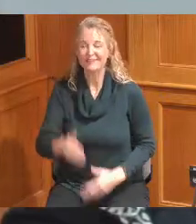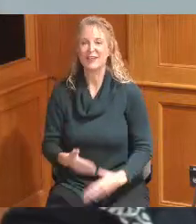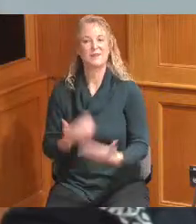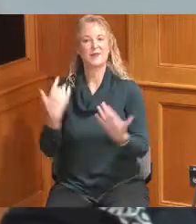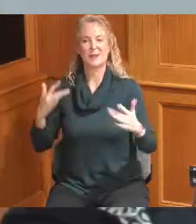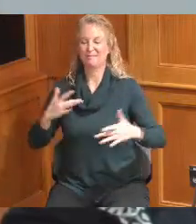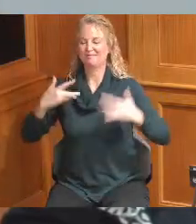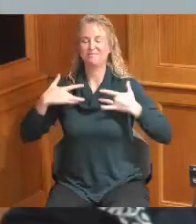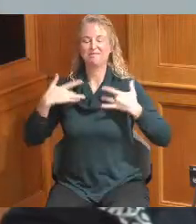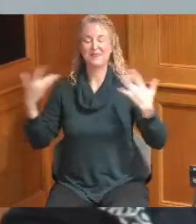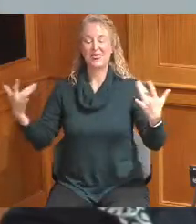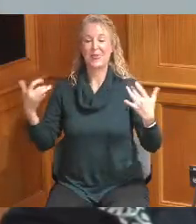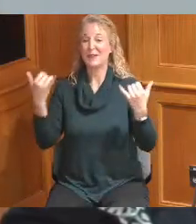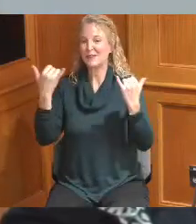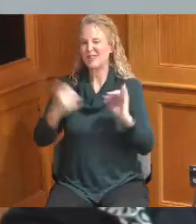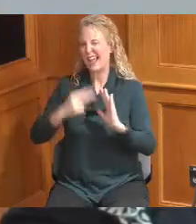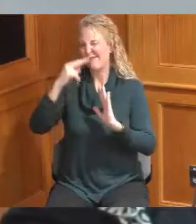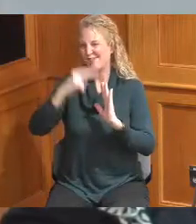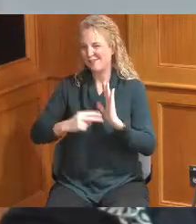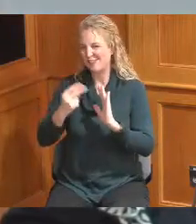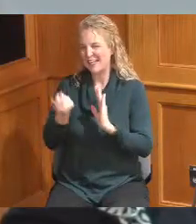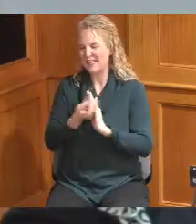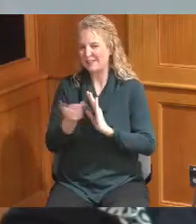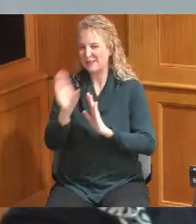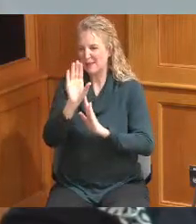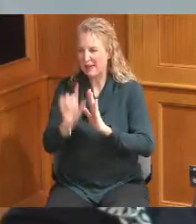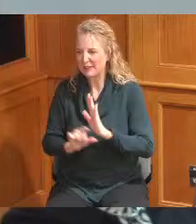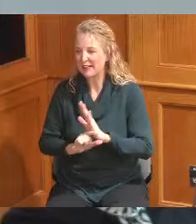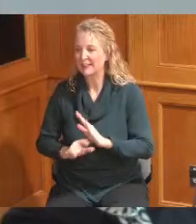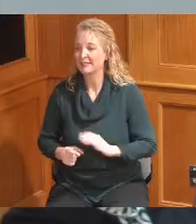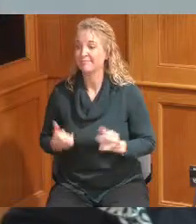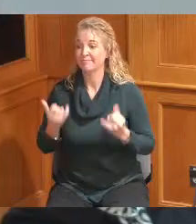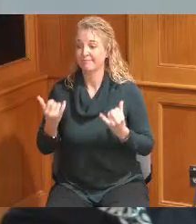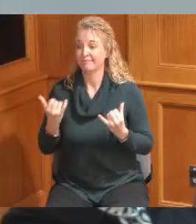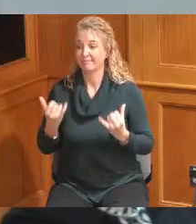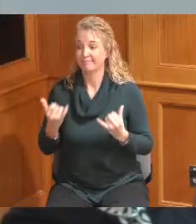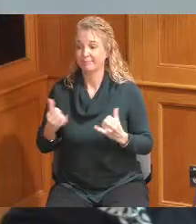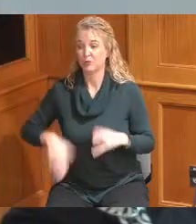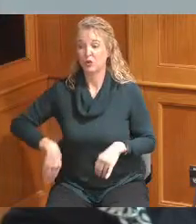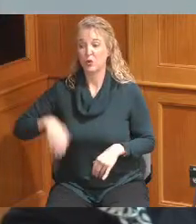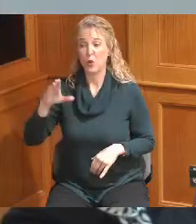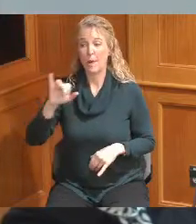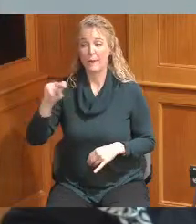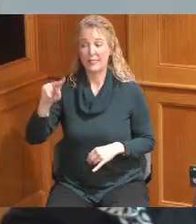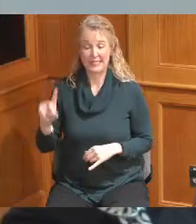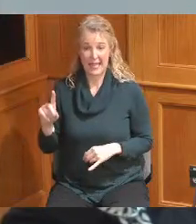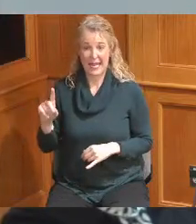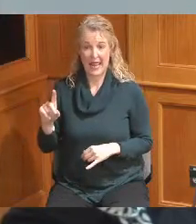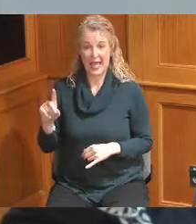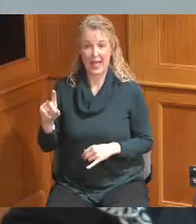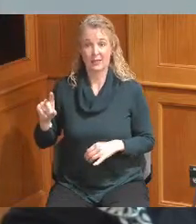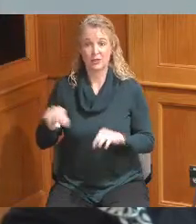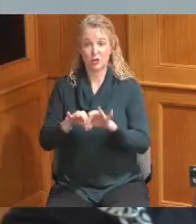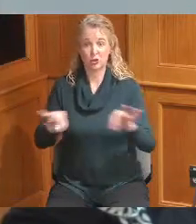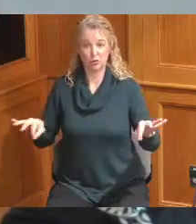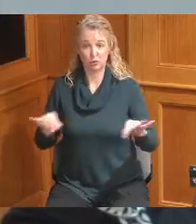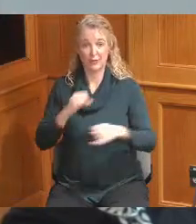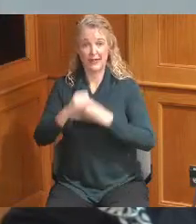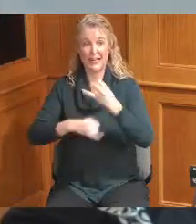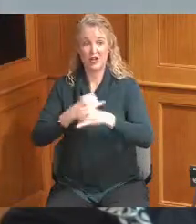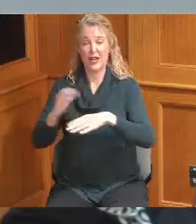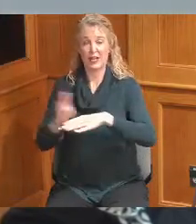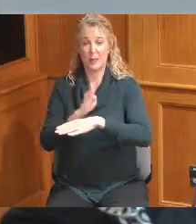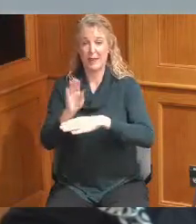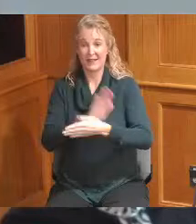to have you here. So I'm going to read a couple things about Alan. So whereas after growing up in Indiana and receiving a degree from the International